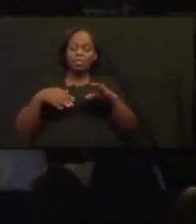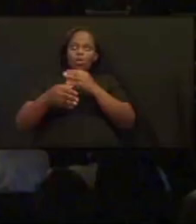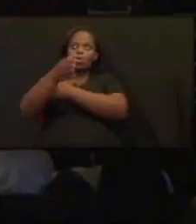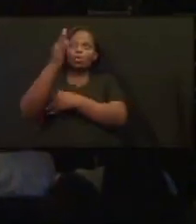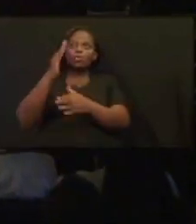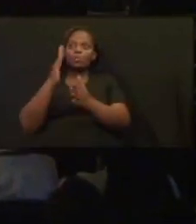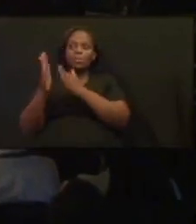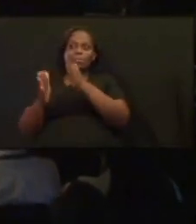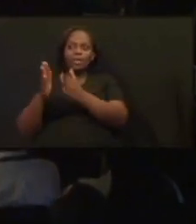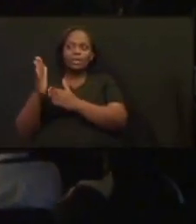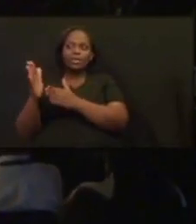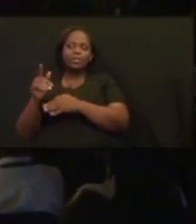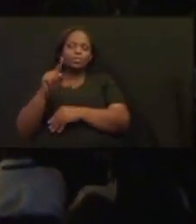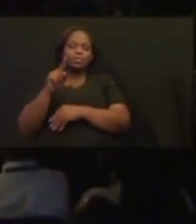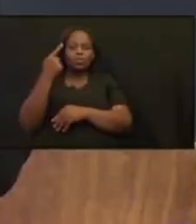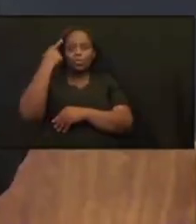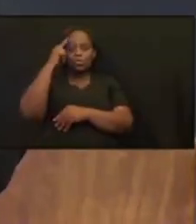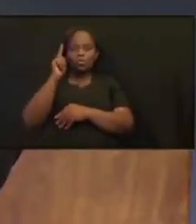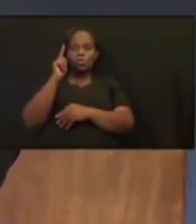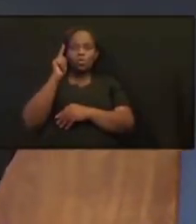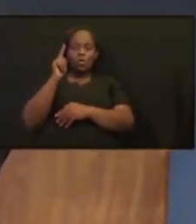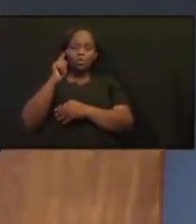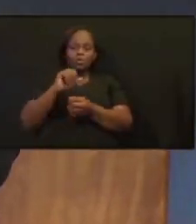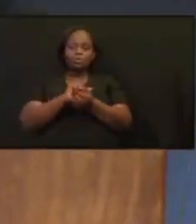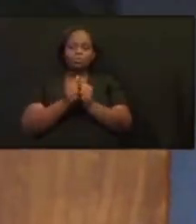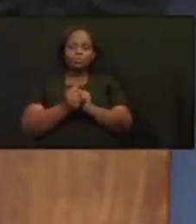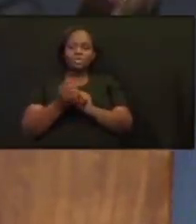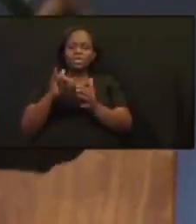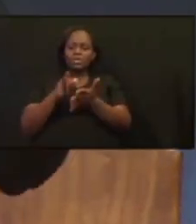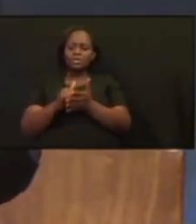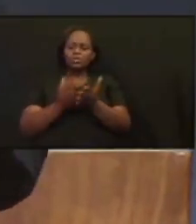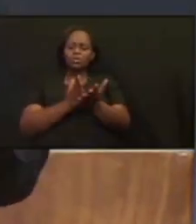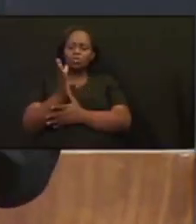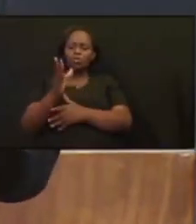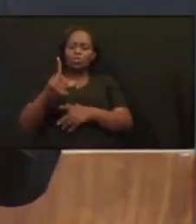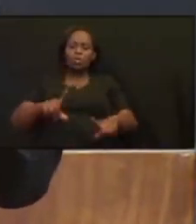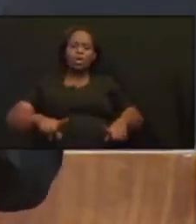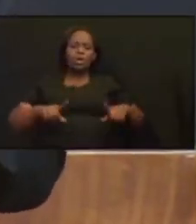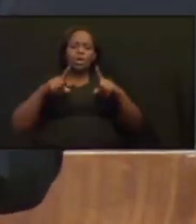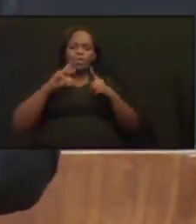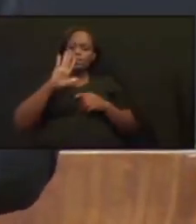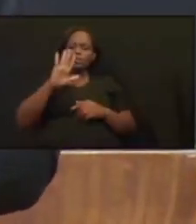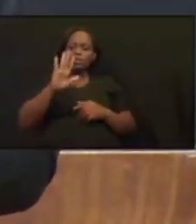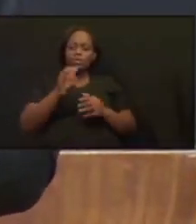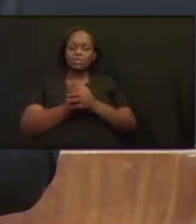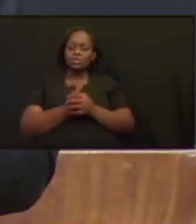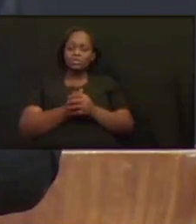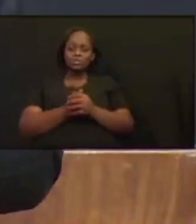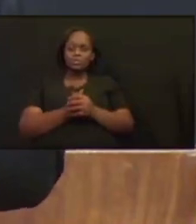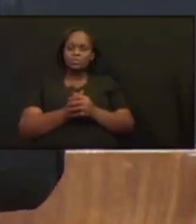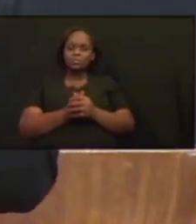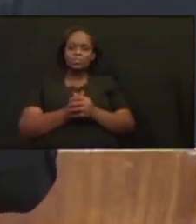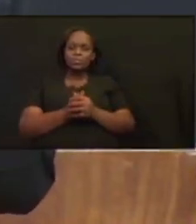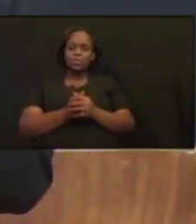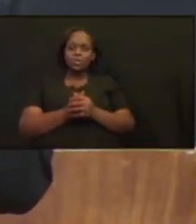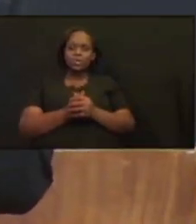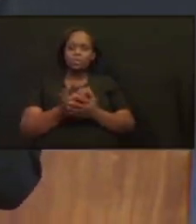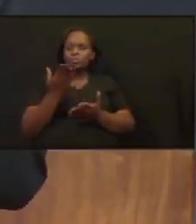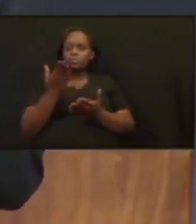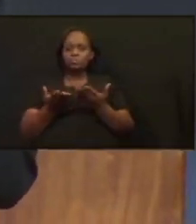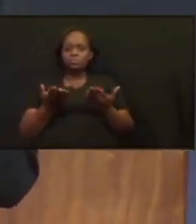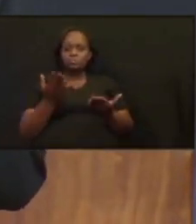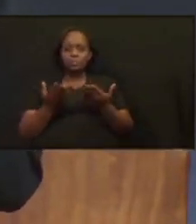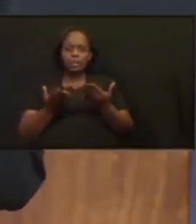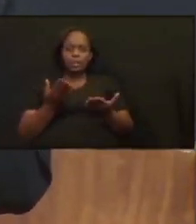that respect, that through your life, territories will come to the saving knowledge of Jesus. May it be so in the